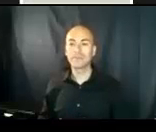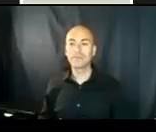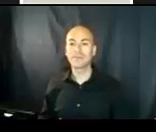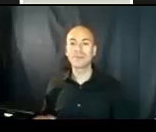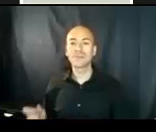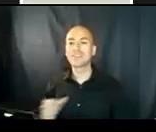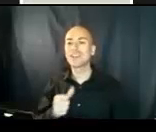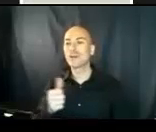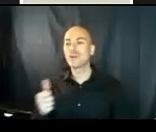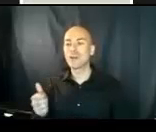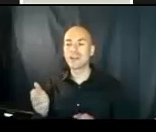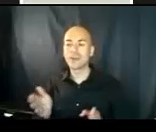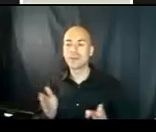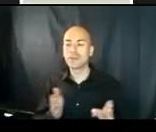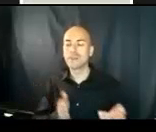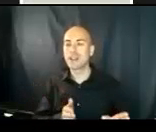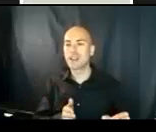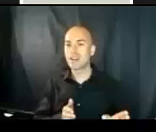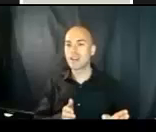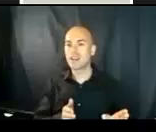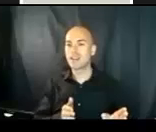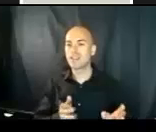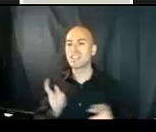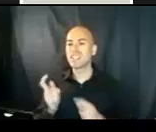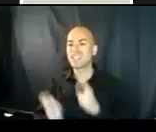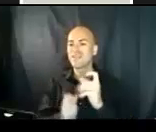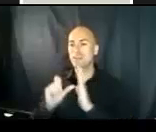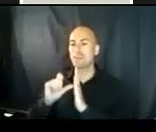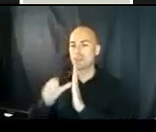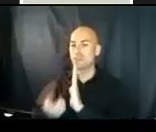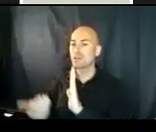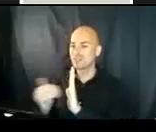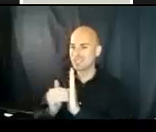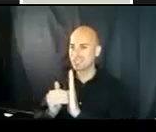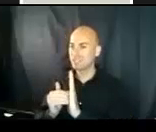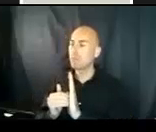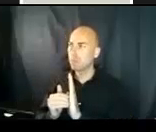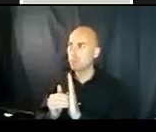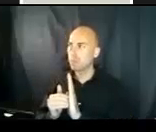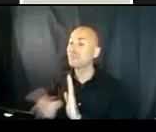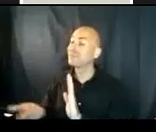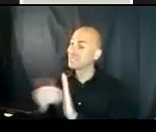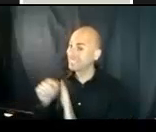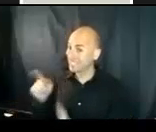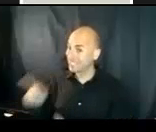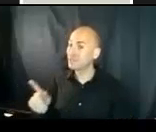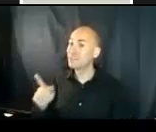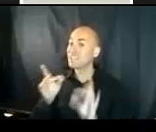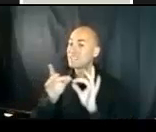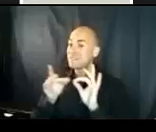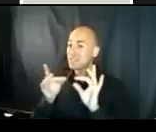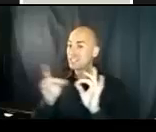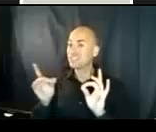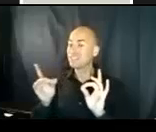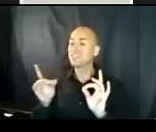provide those reinforce for a student? And again, you guys some of you mentioned,